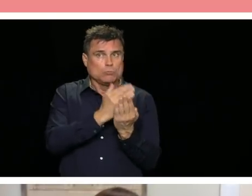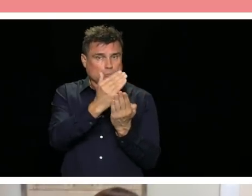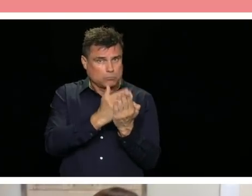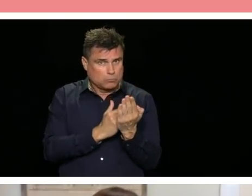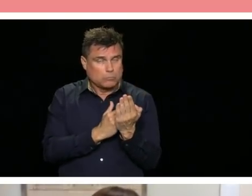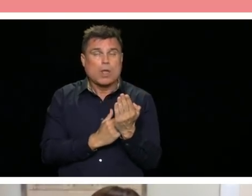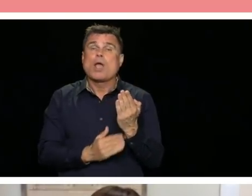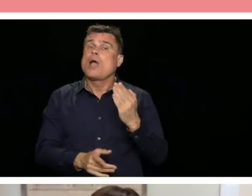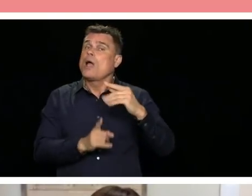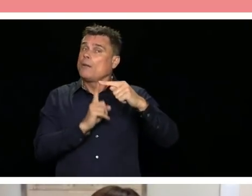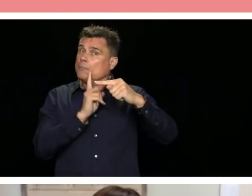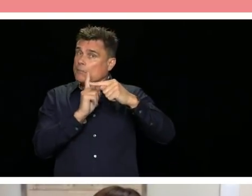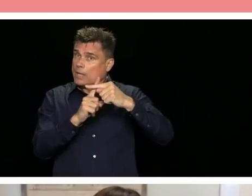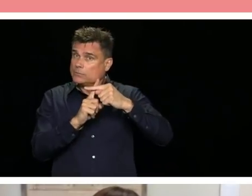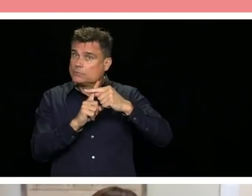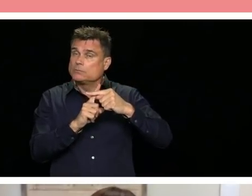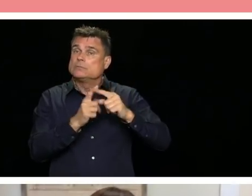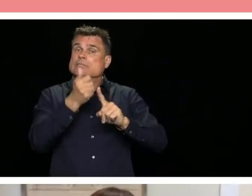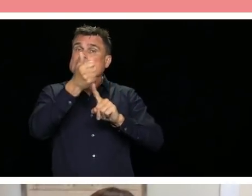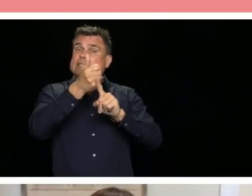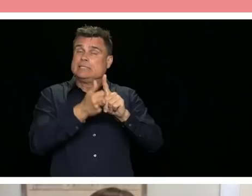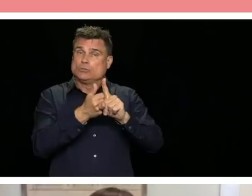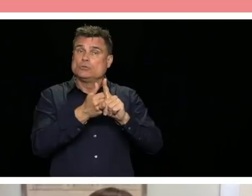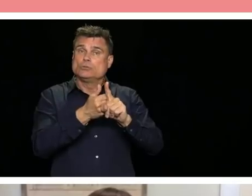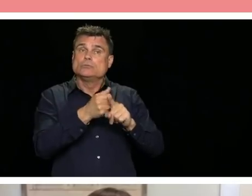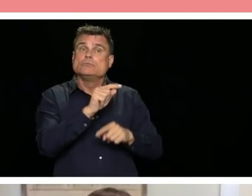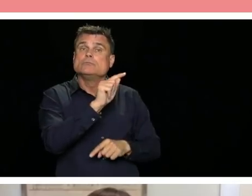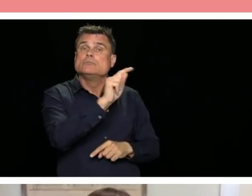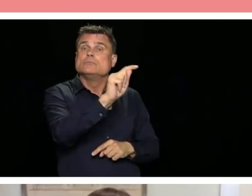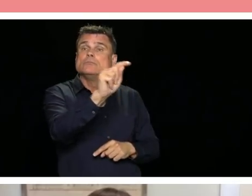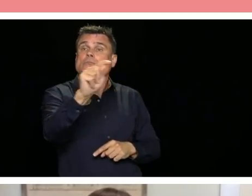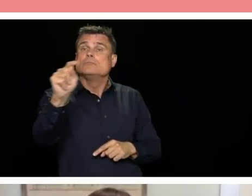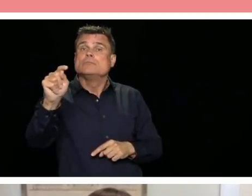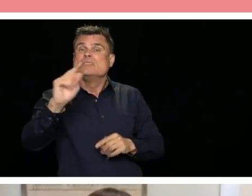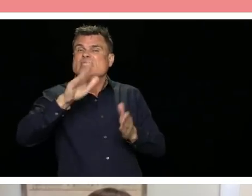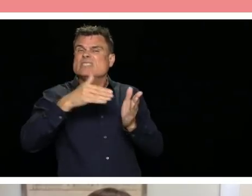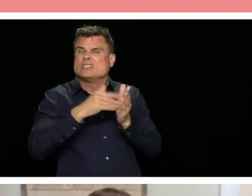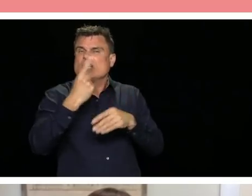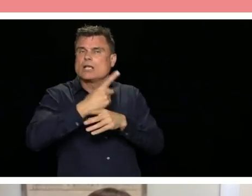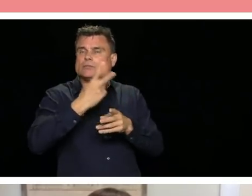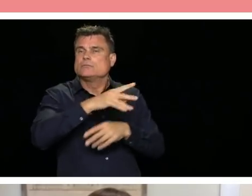provide a workplace health and safety plan, a COVID plan,